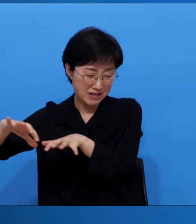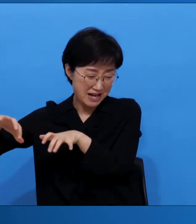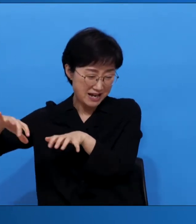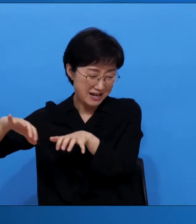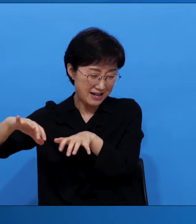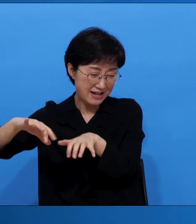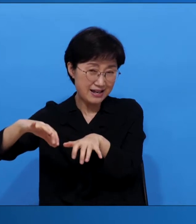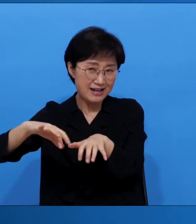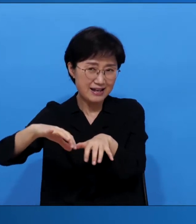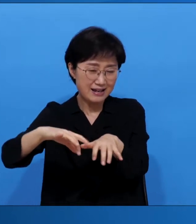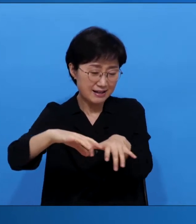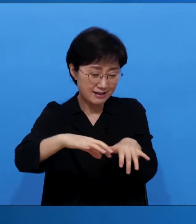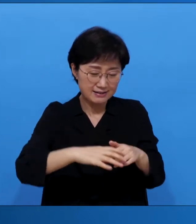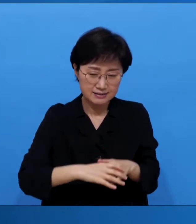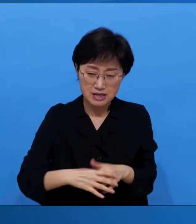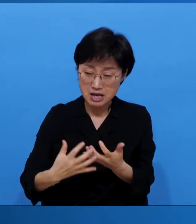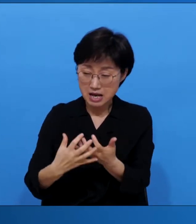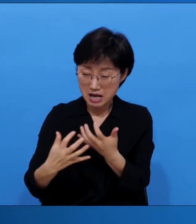to invade.